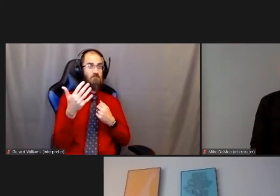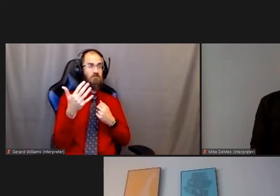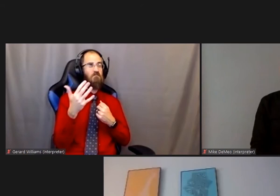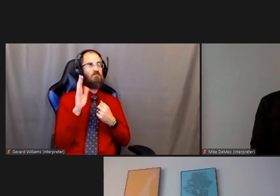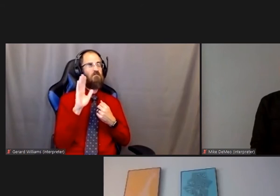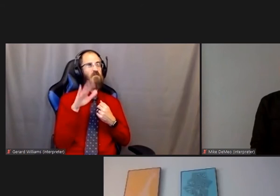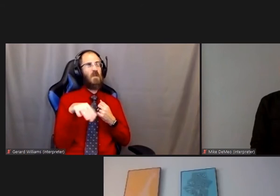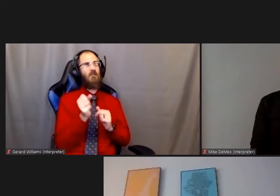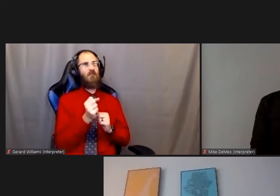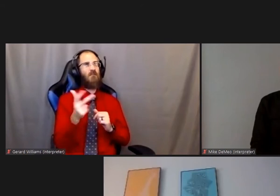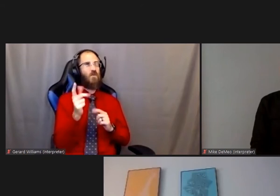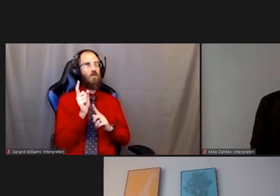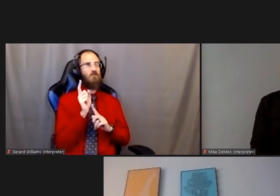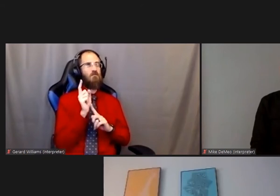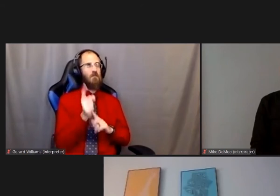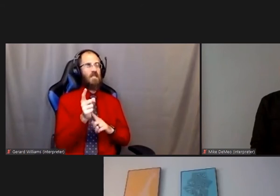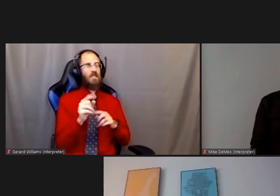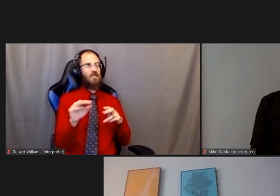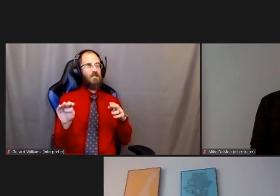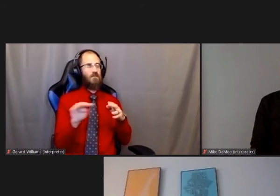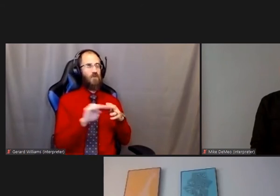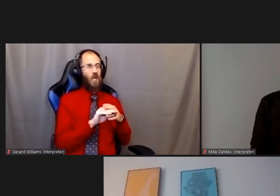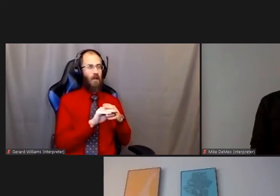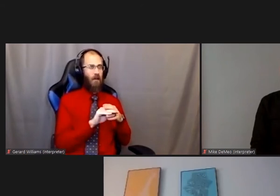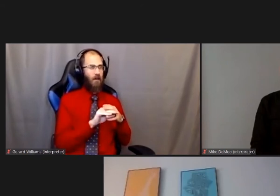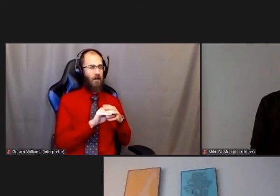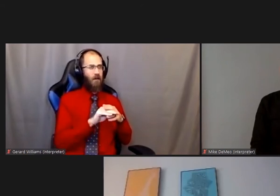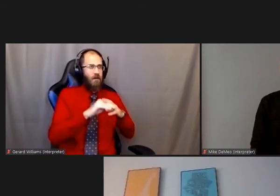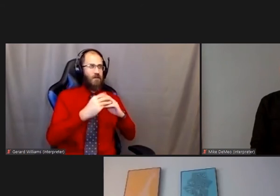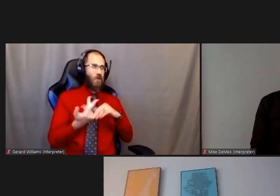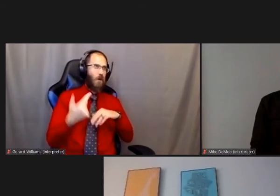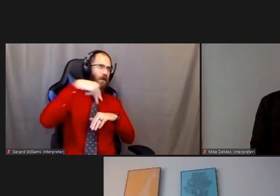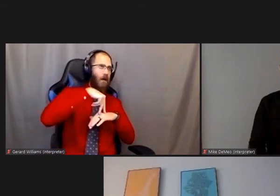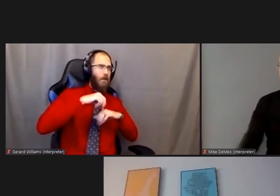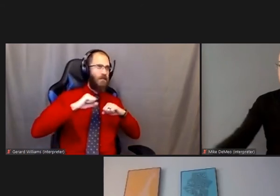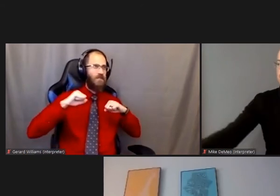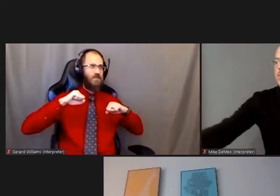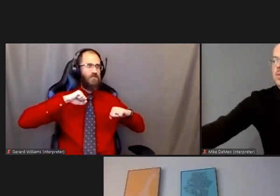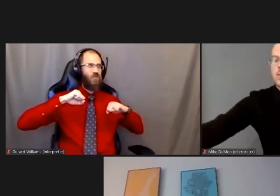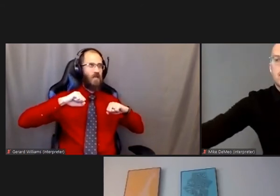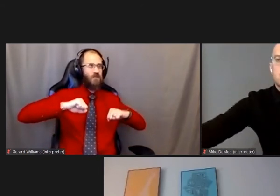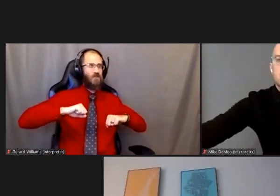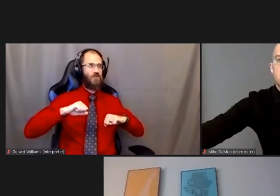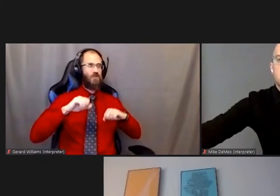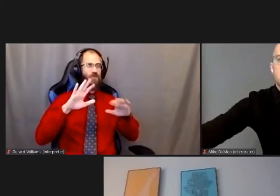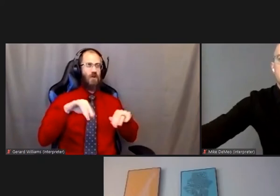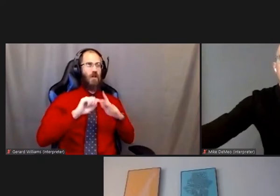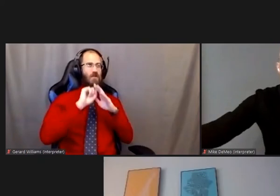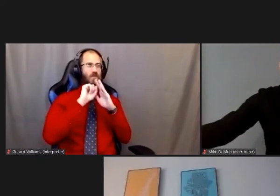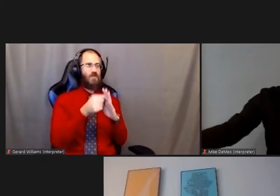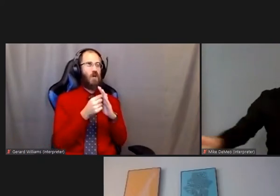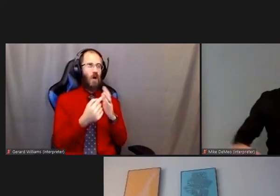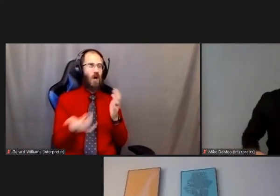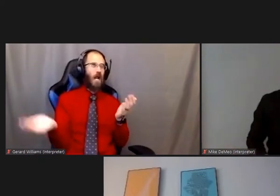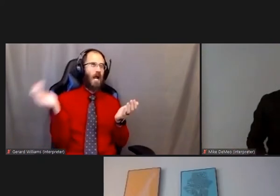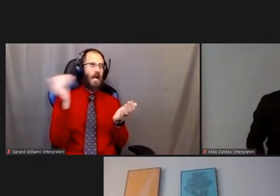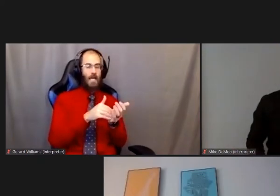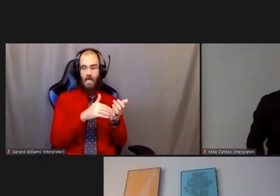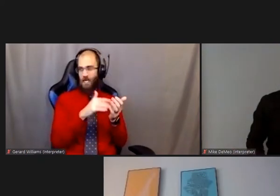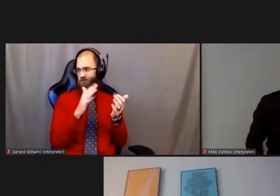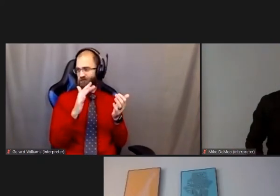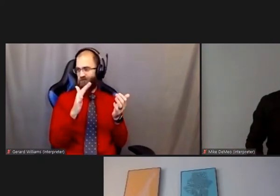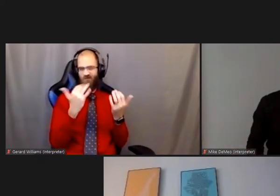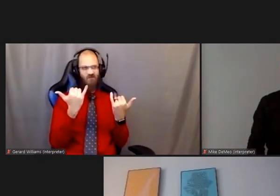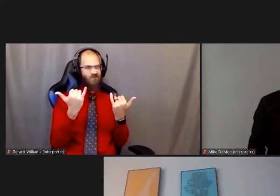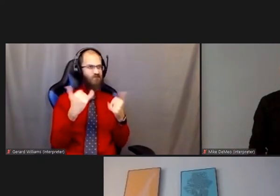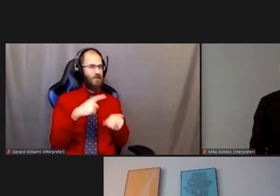we'll just take a couple minutes for a break. Everyone can just get up and stretch, and why don't we start back? Let's see, what time is it